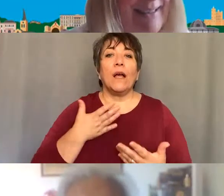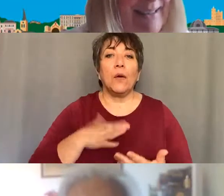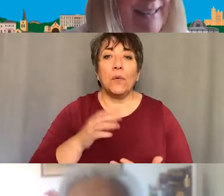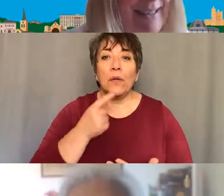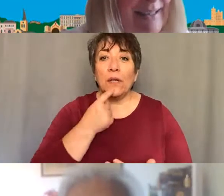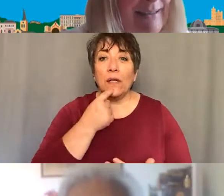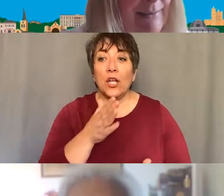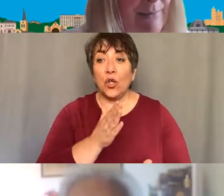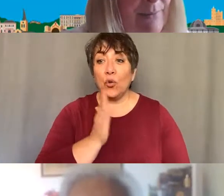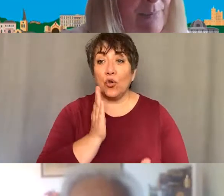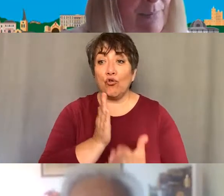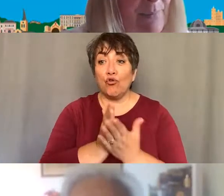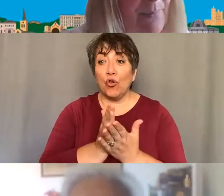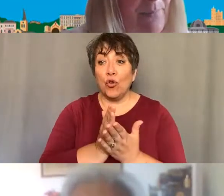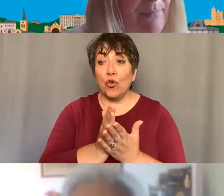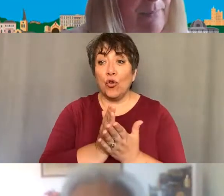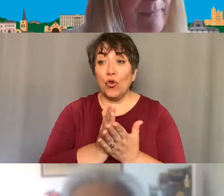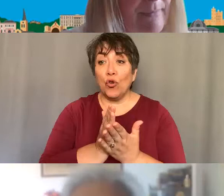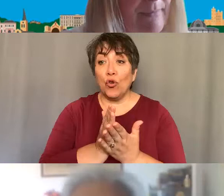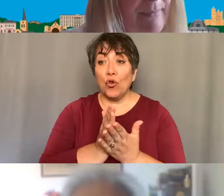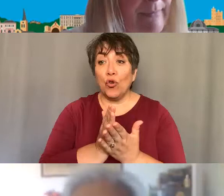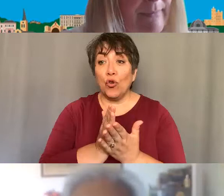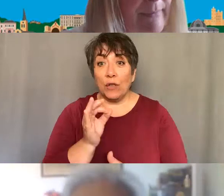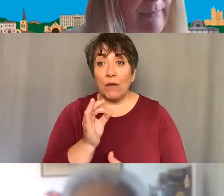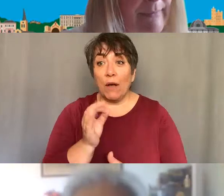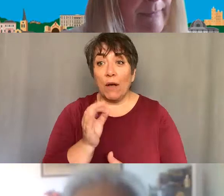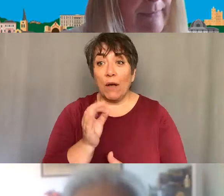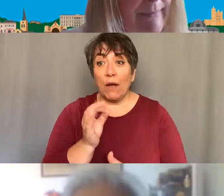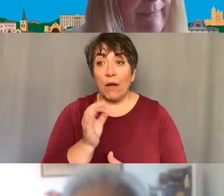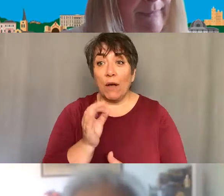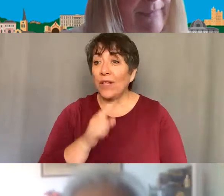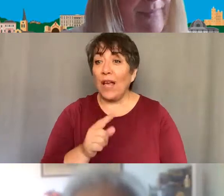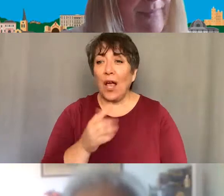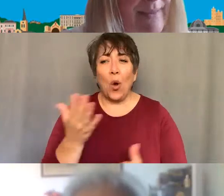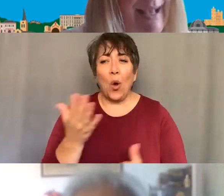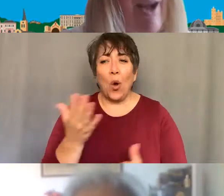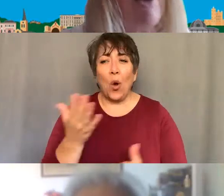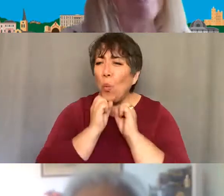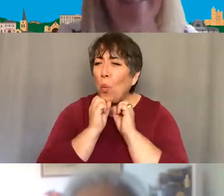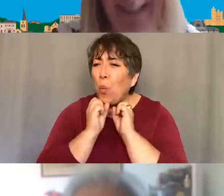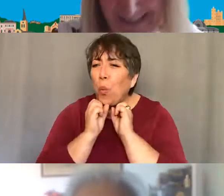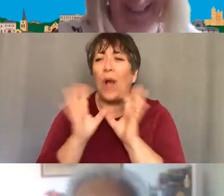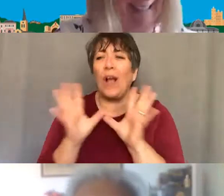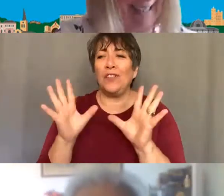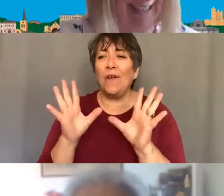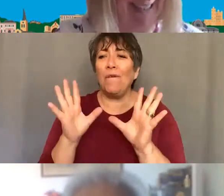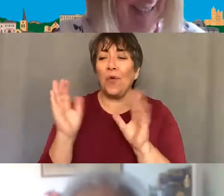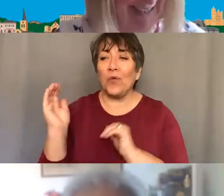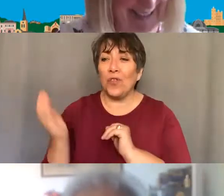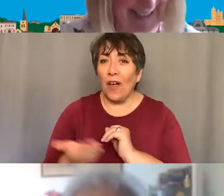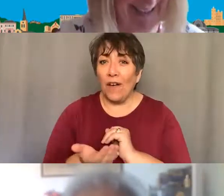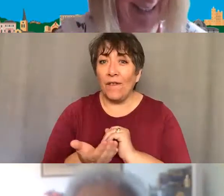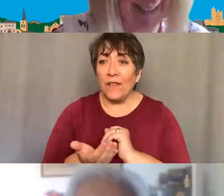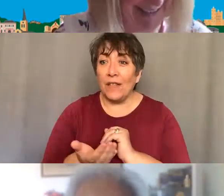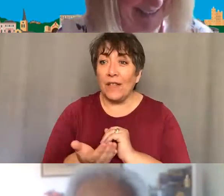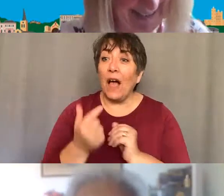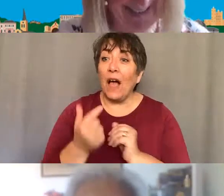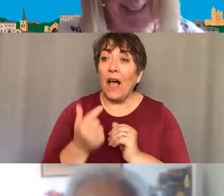not actually a question. It's what a wonderful service you are supplying. Oh. I went on the phone